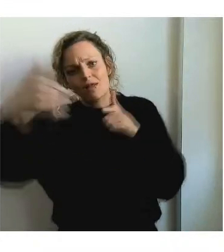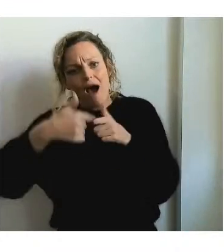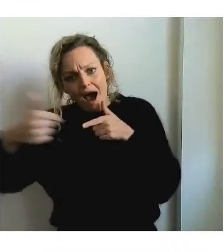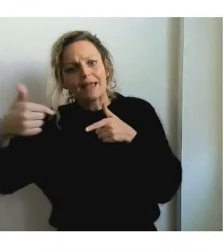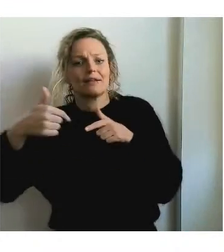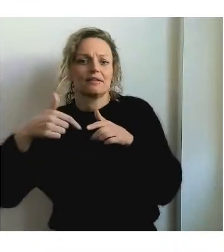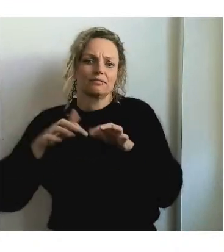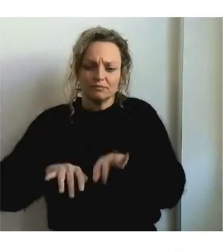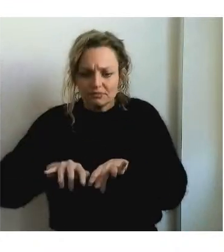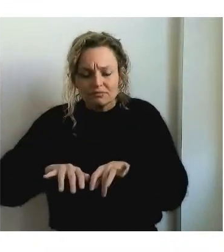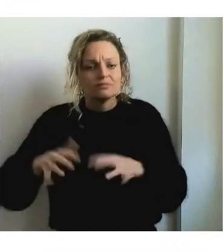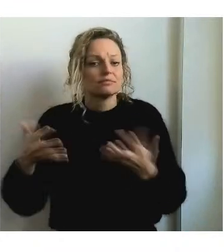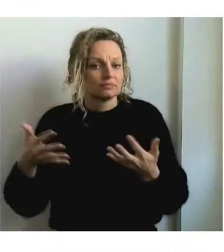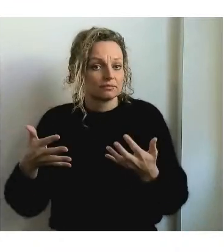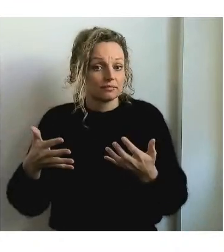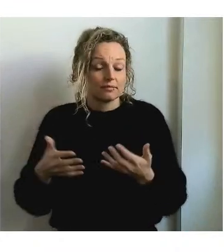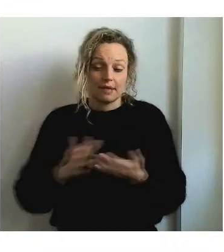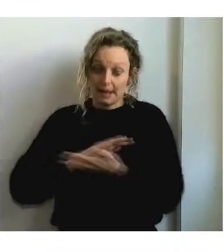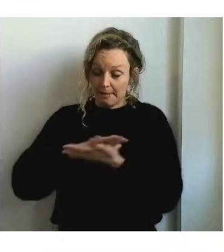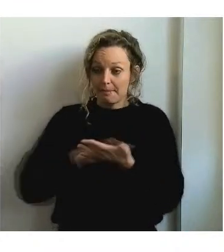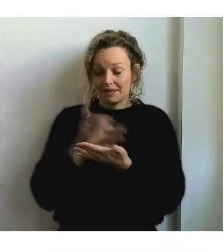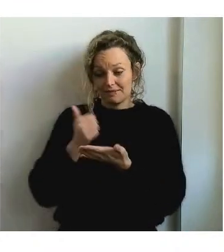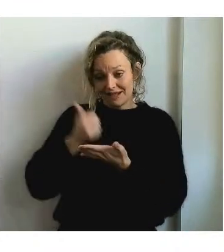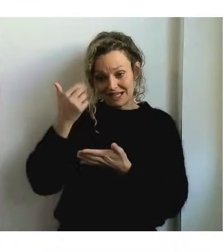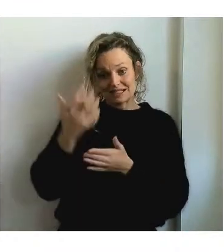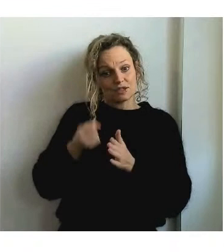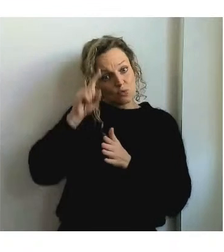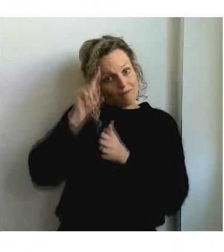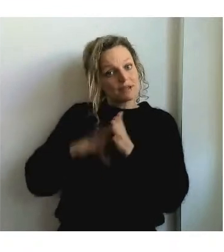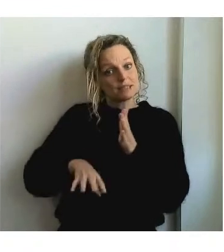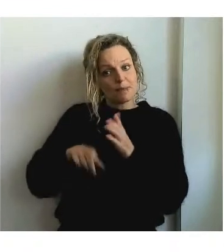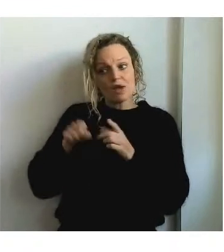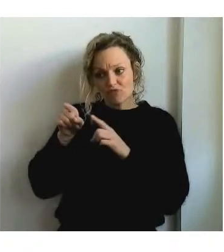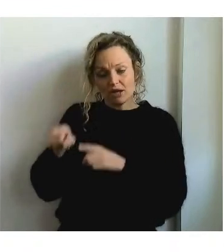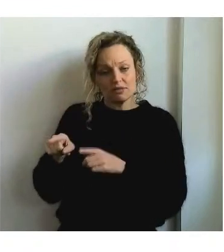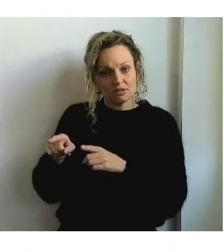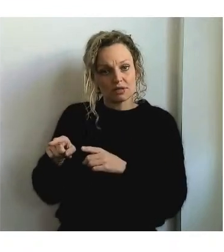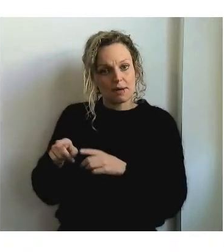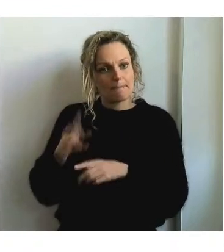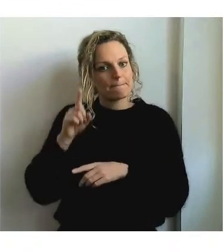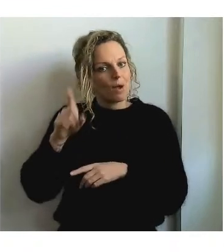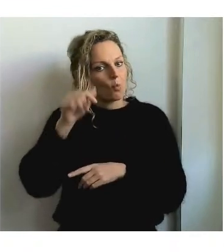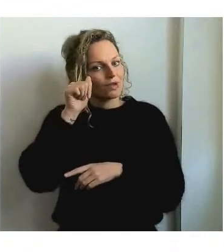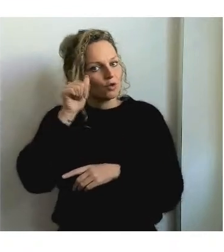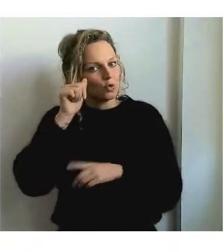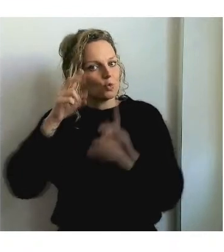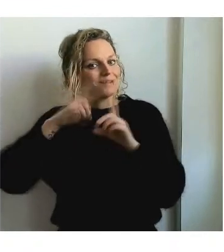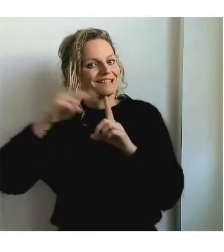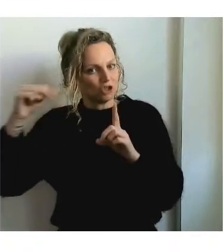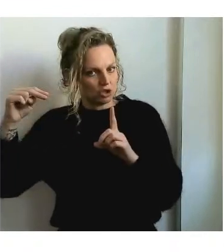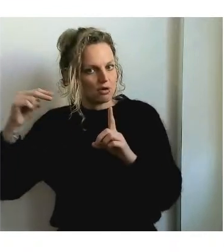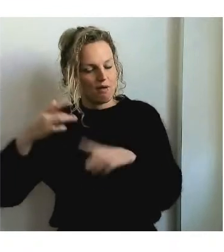And that was fantastic to have that experience. But what we knew with Digital Lifeline was that if